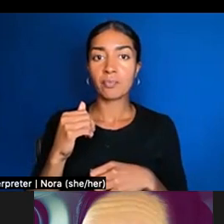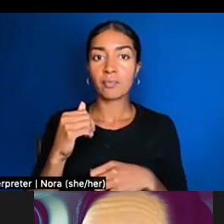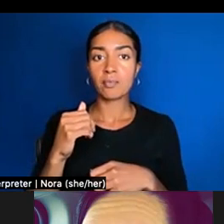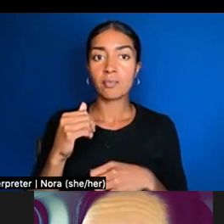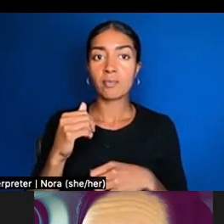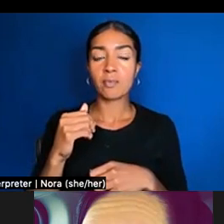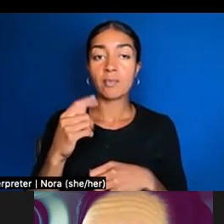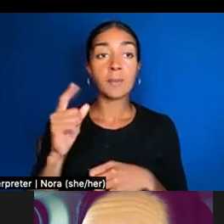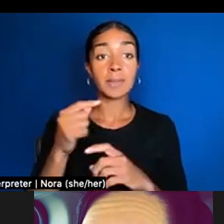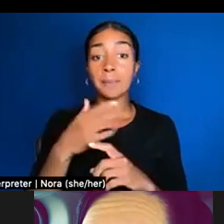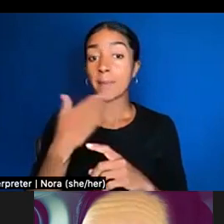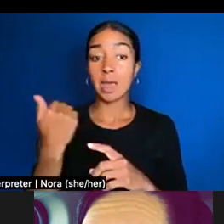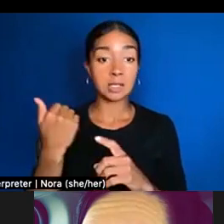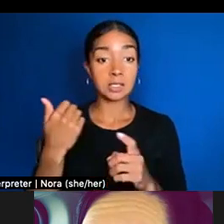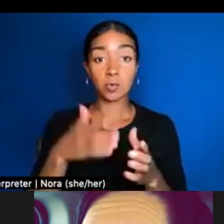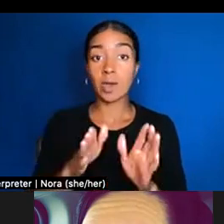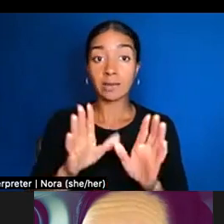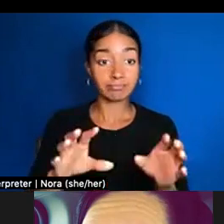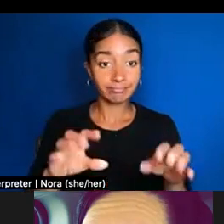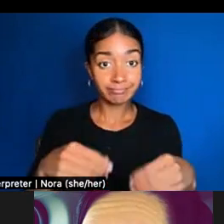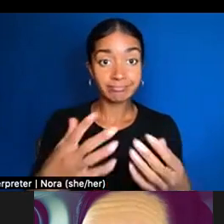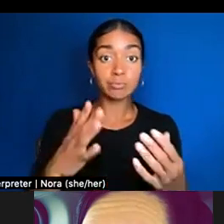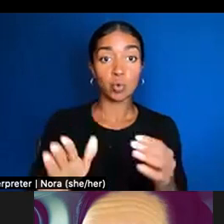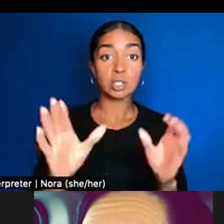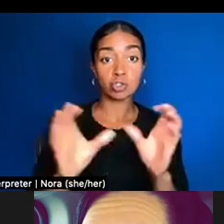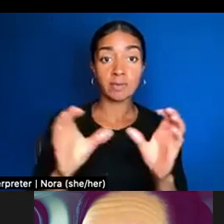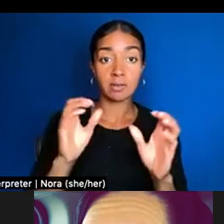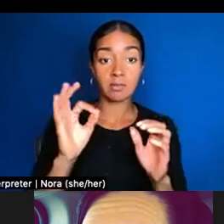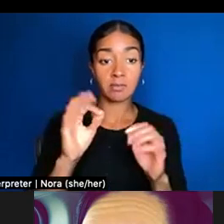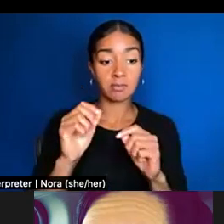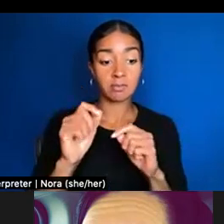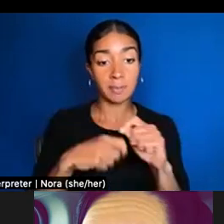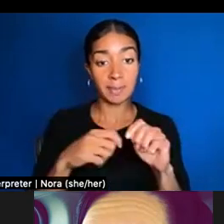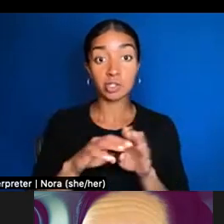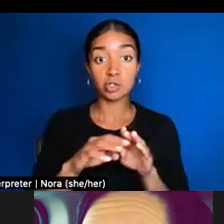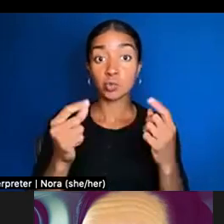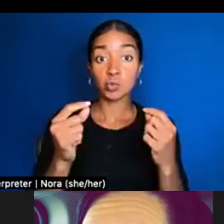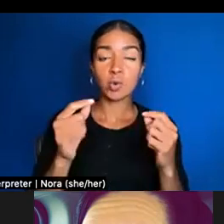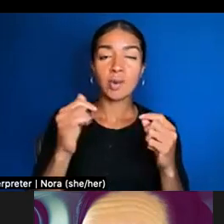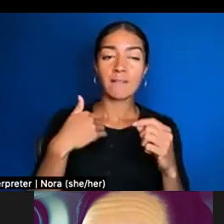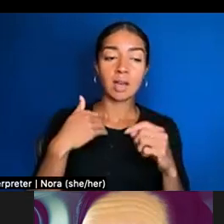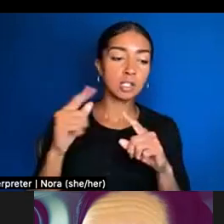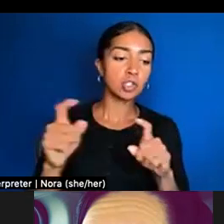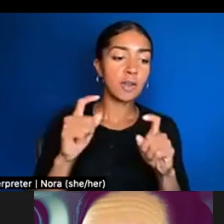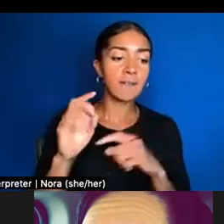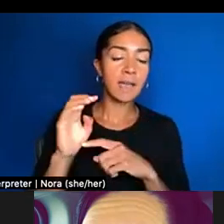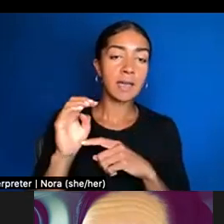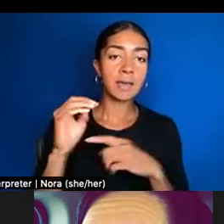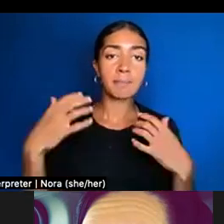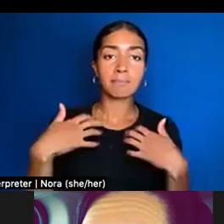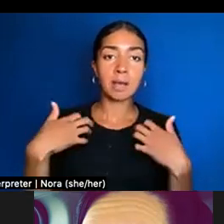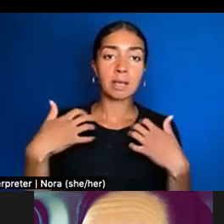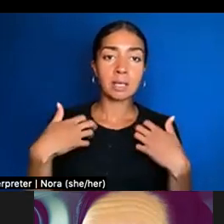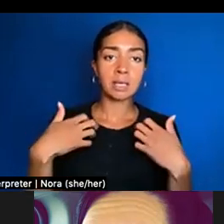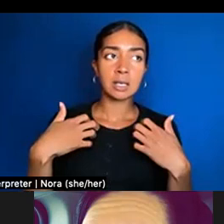of information is to fill out the SurveyMonkey evaluation. And so I just dropped the link in the